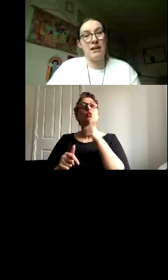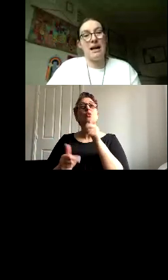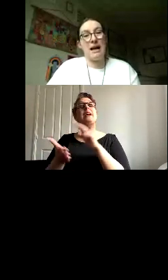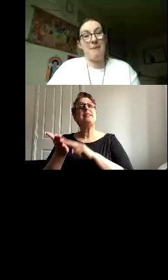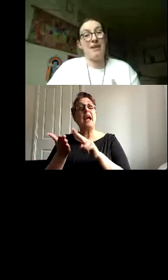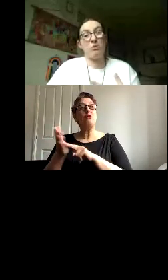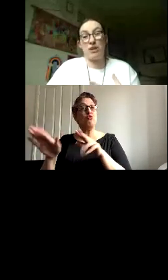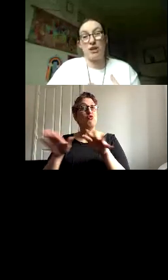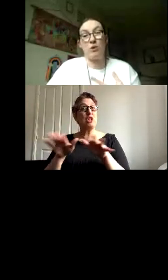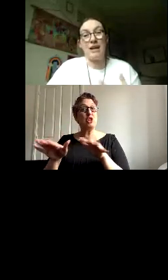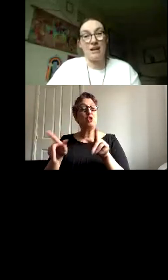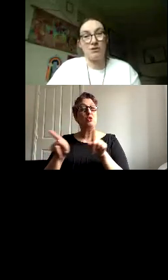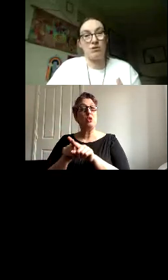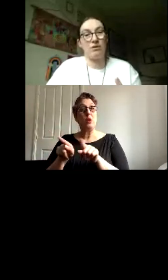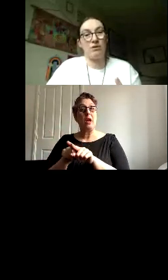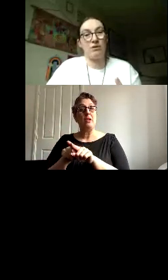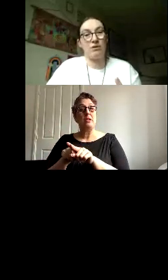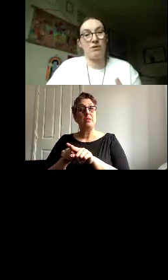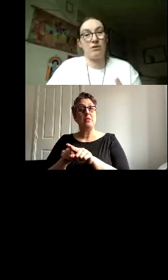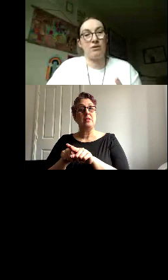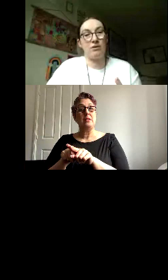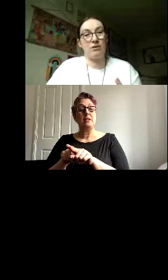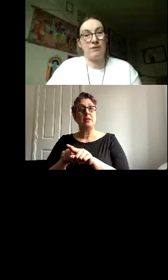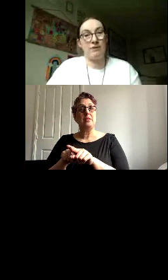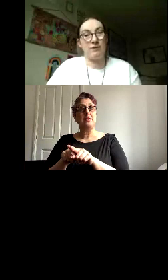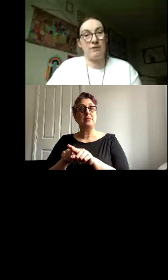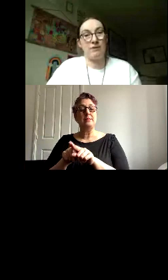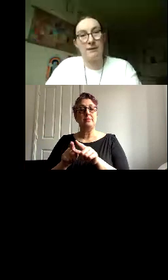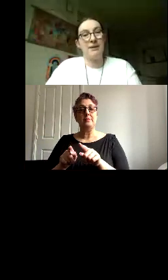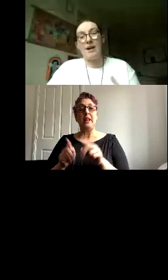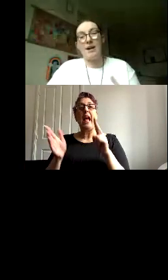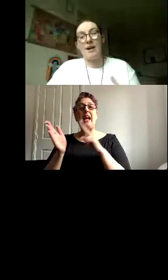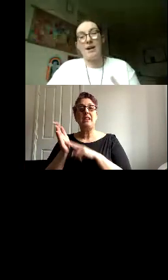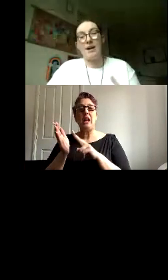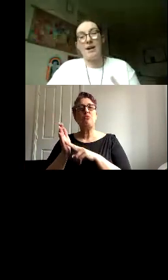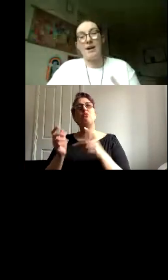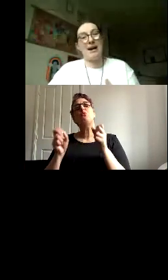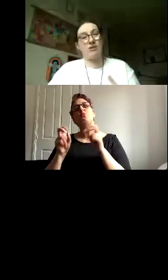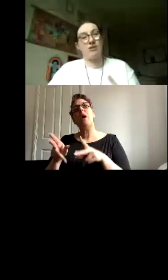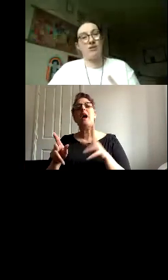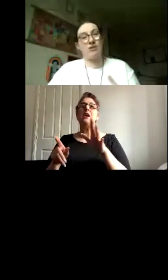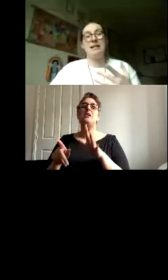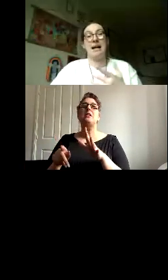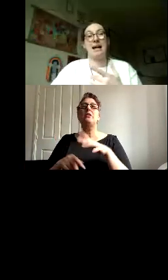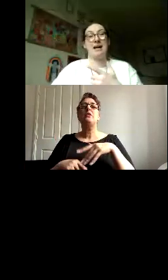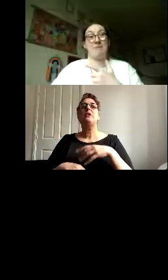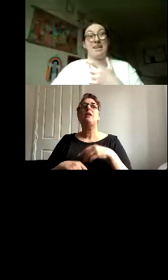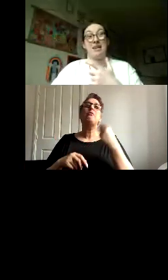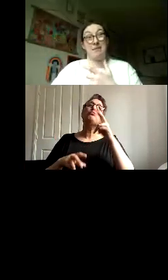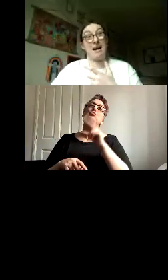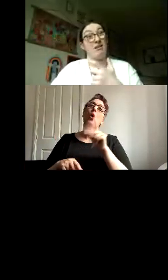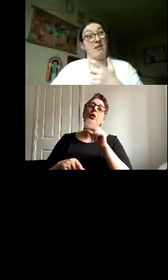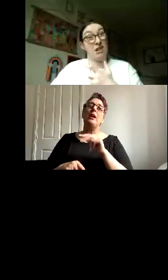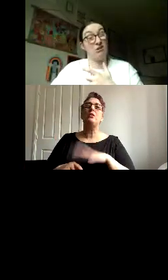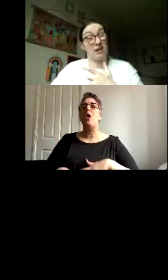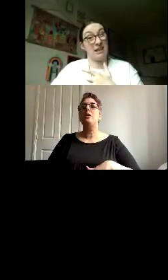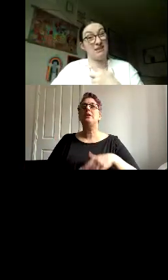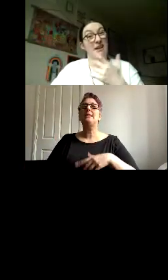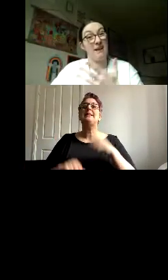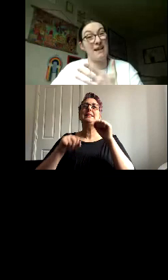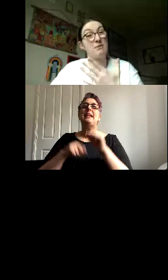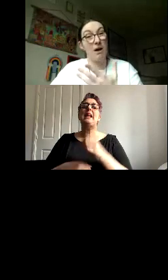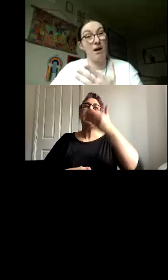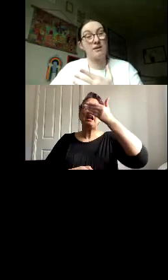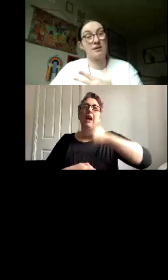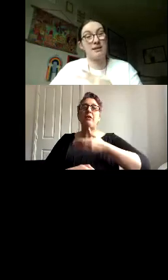gestures and also your natural facial expressions. So try not to cover your mouth. So think about using things